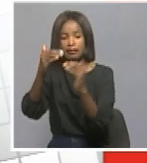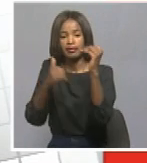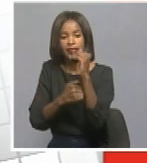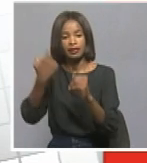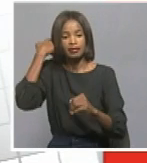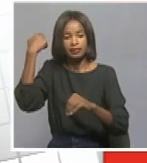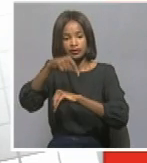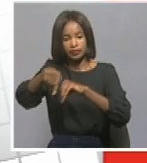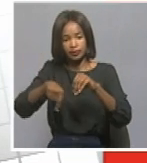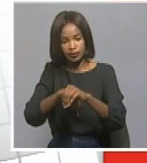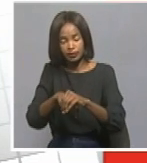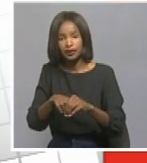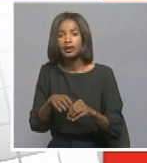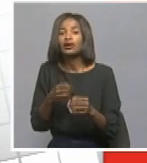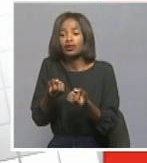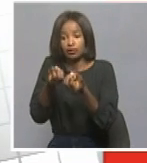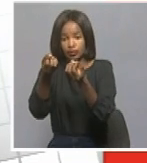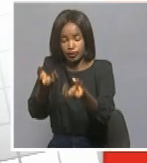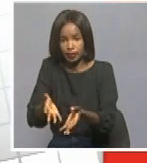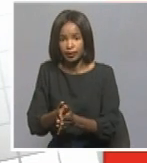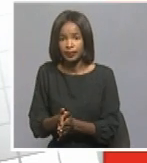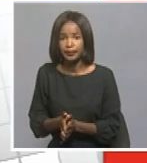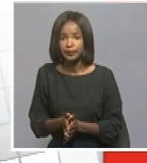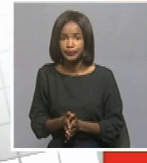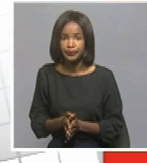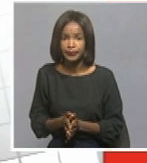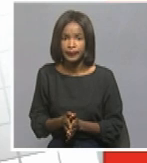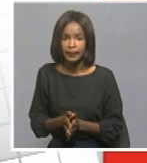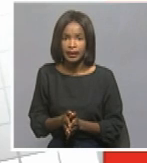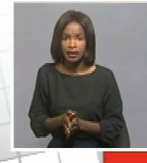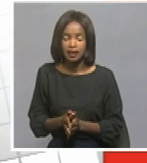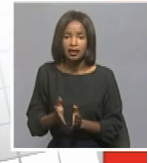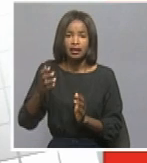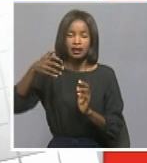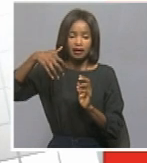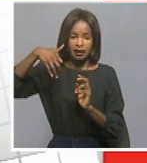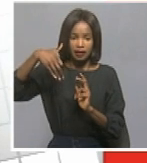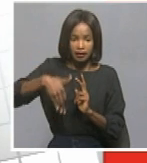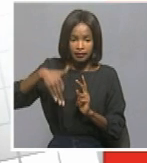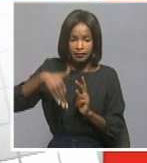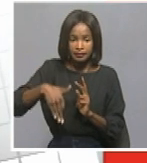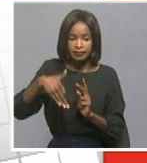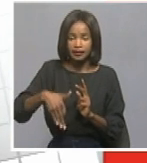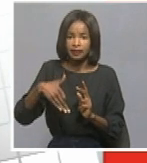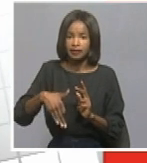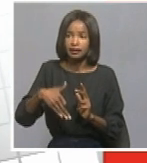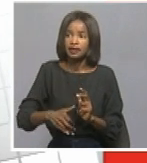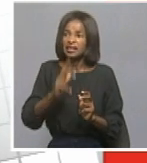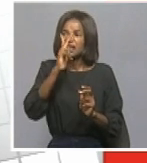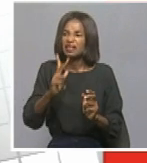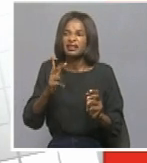an emergency passport and it will be issued. And then for Namibians and permanent resident